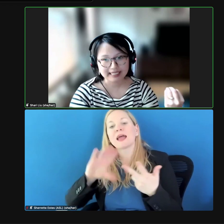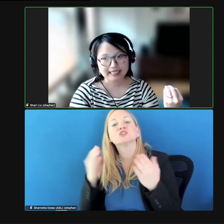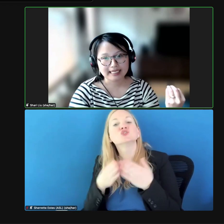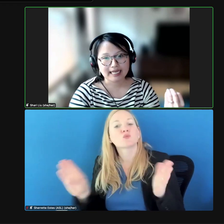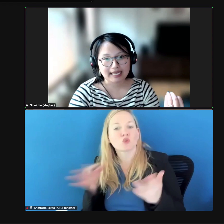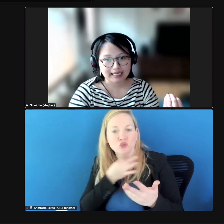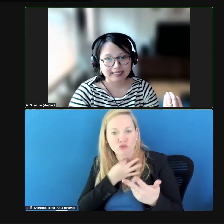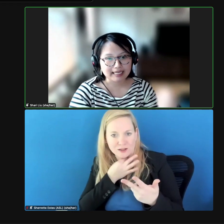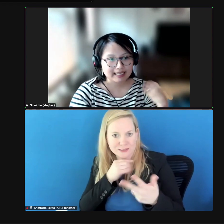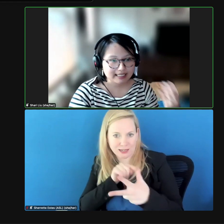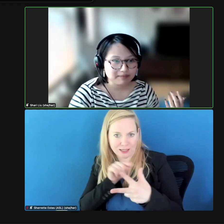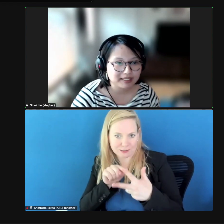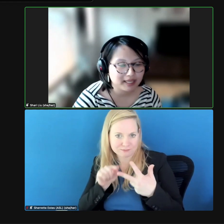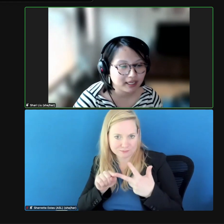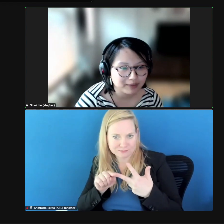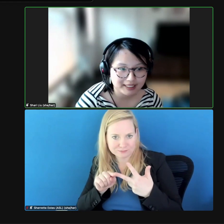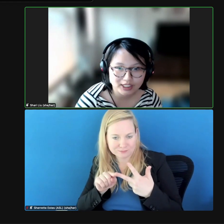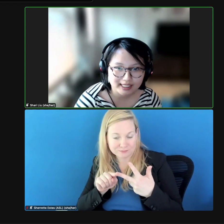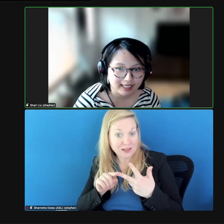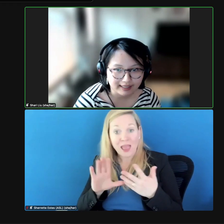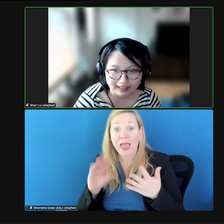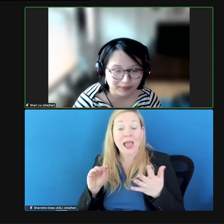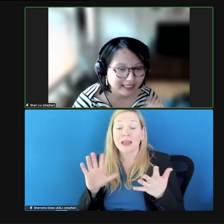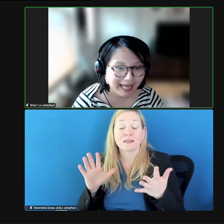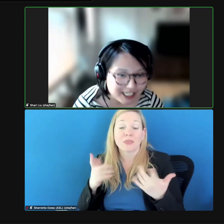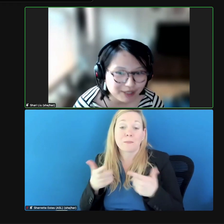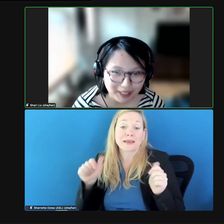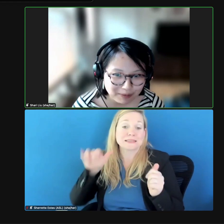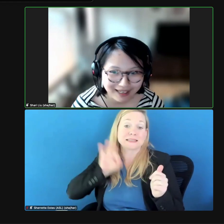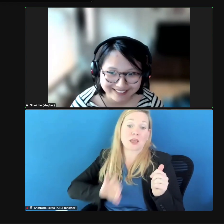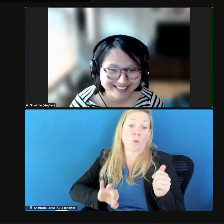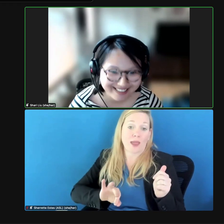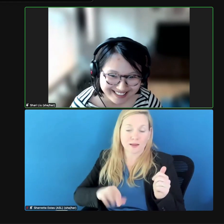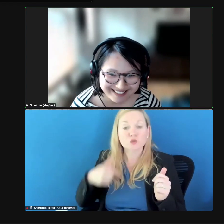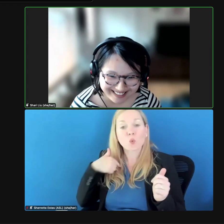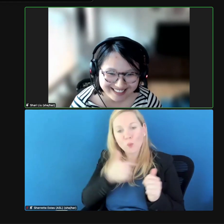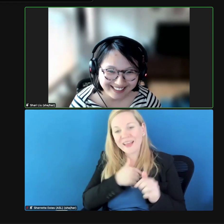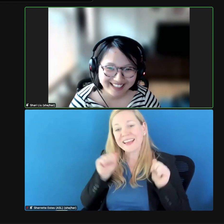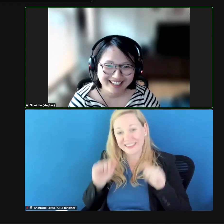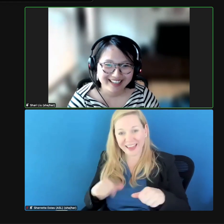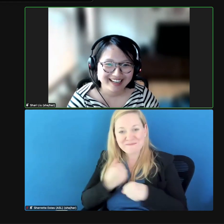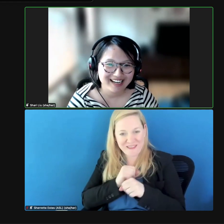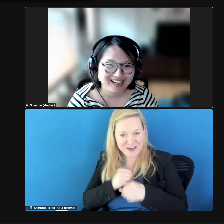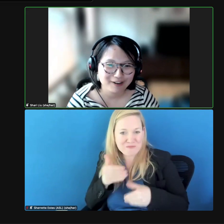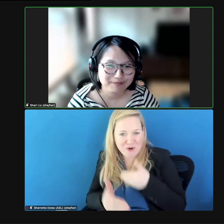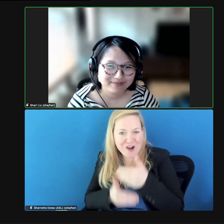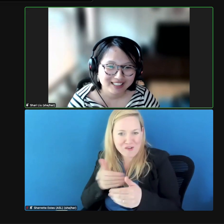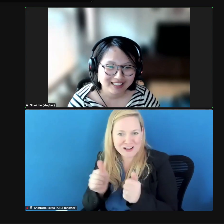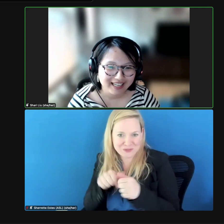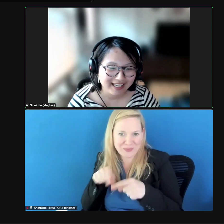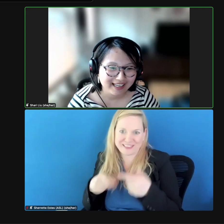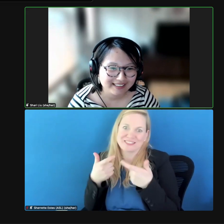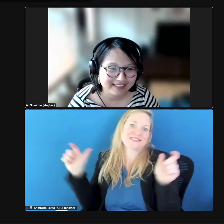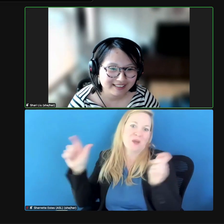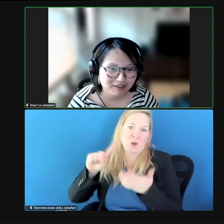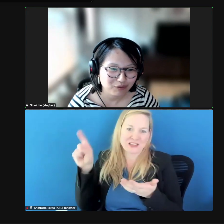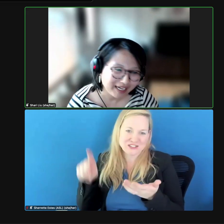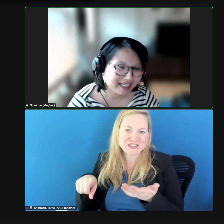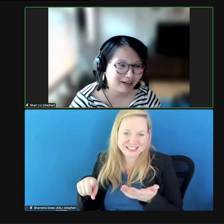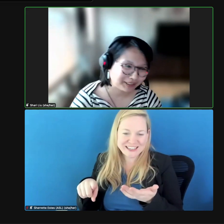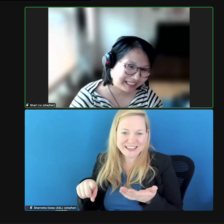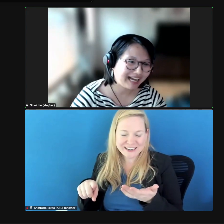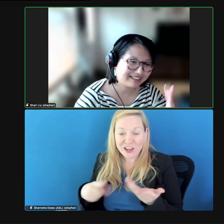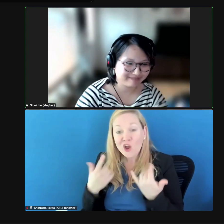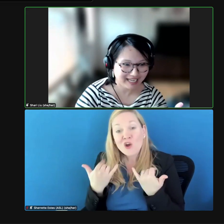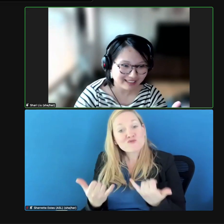curiosity. And I think the main takeaway is just that we can actually make progress on this question. And